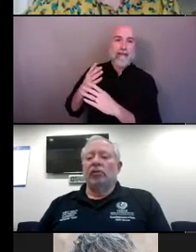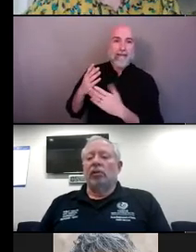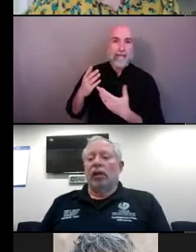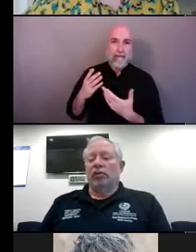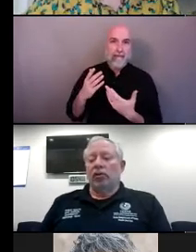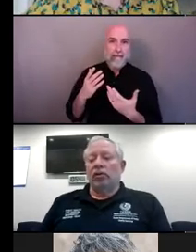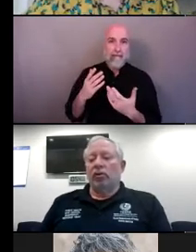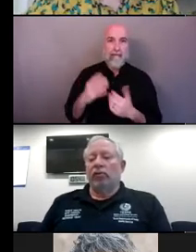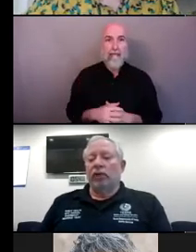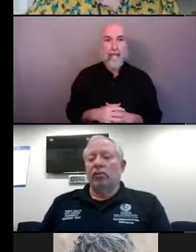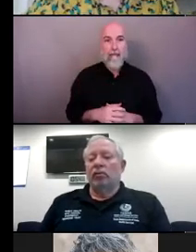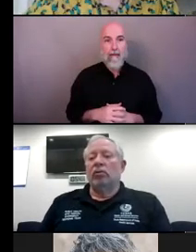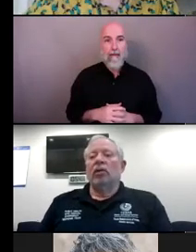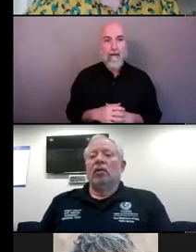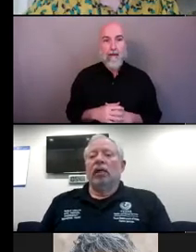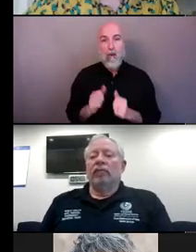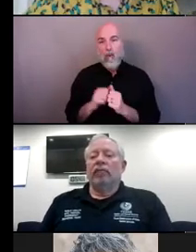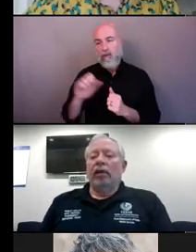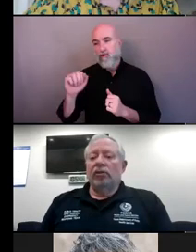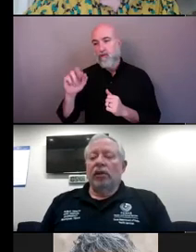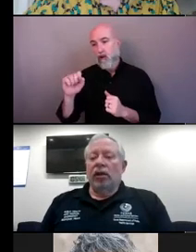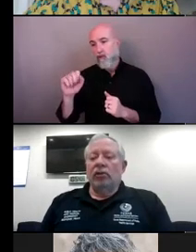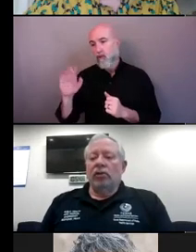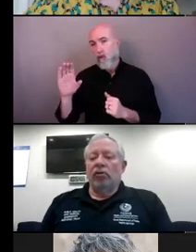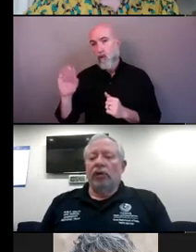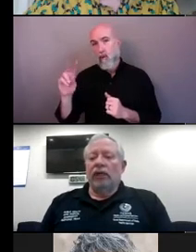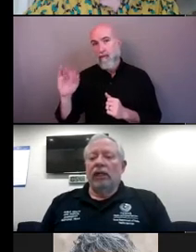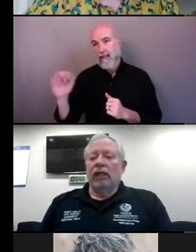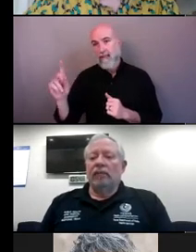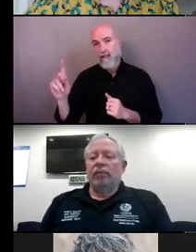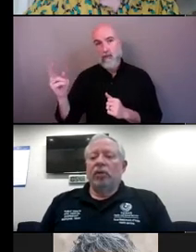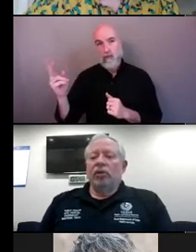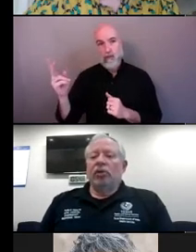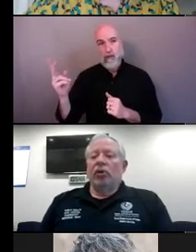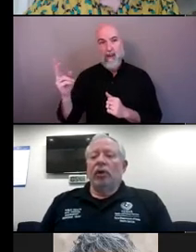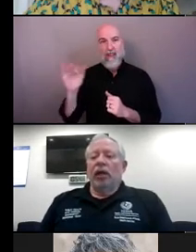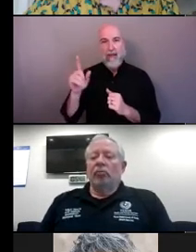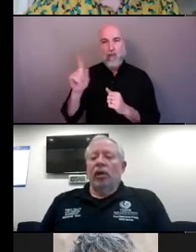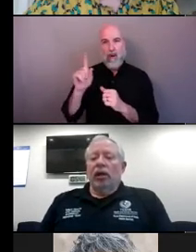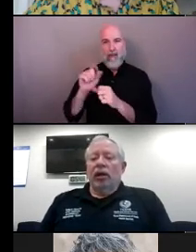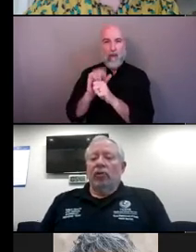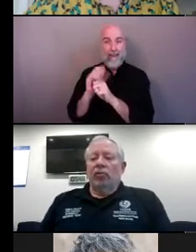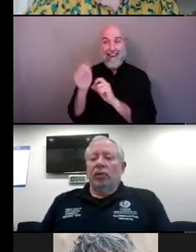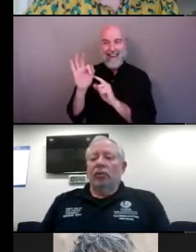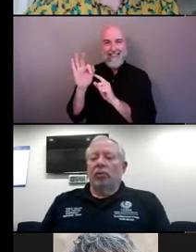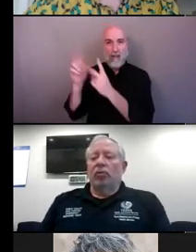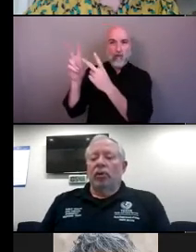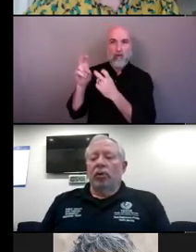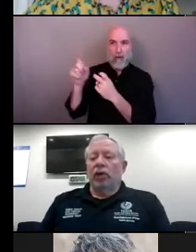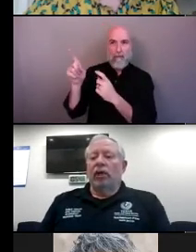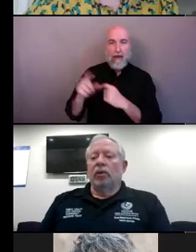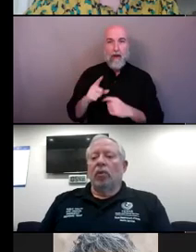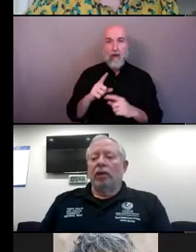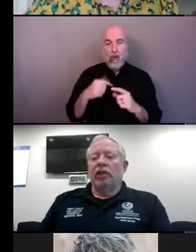immunity against SARS-CoV-2, the virus that causes COVID-19. So